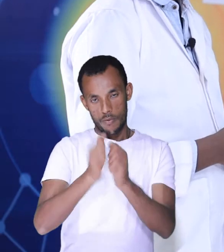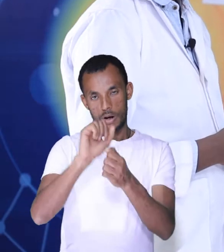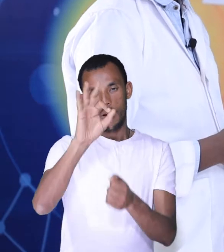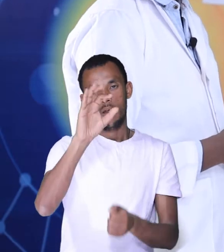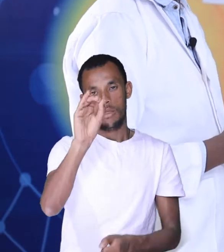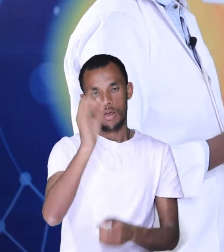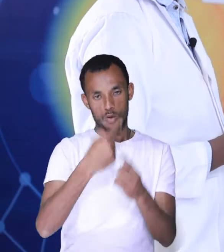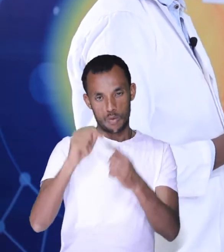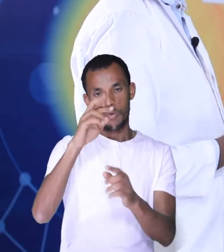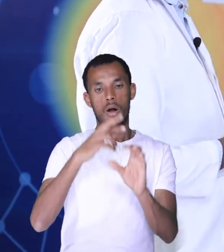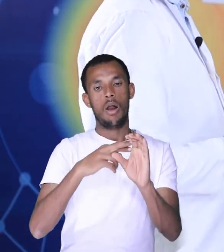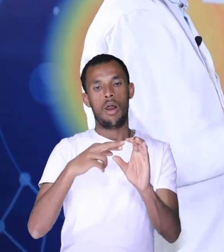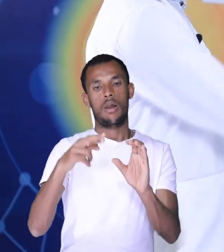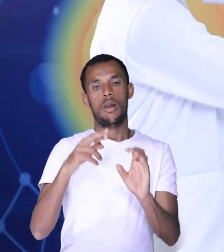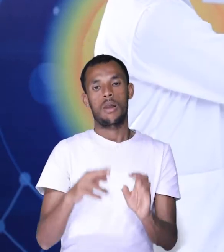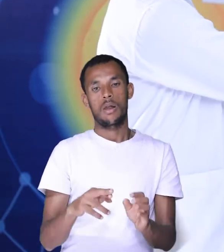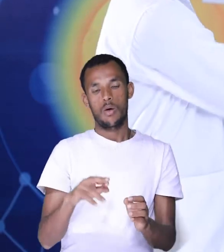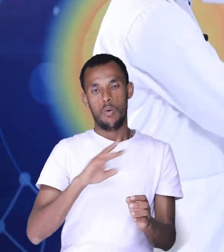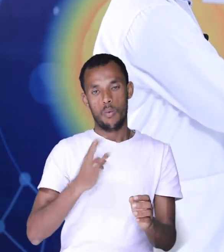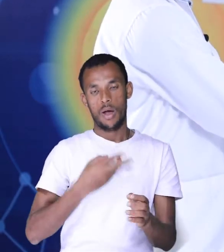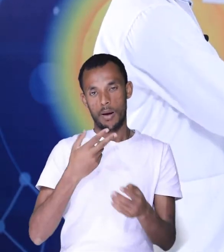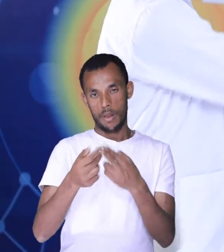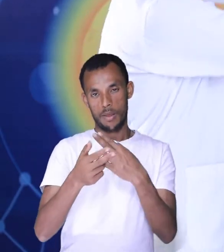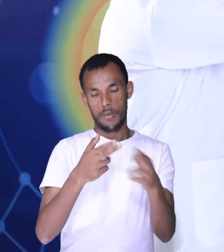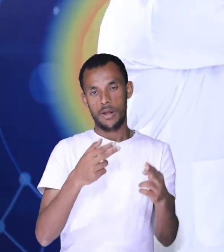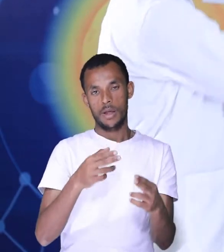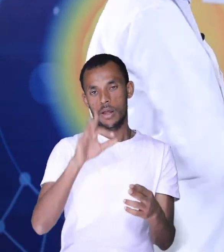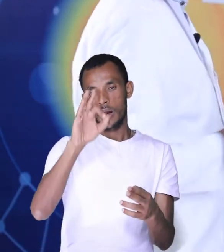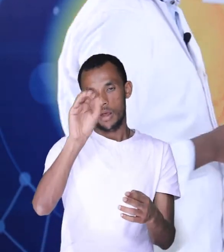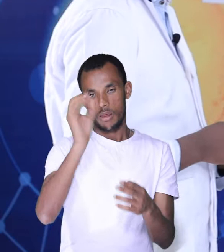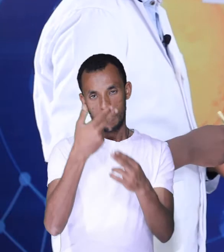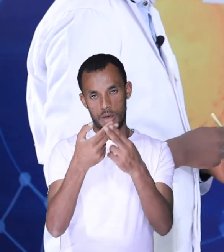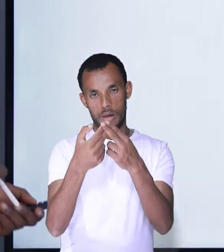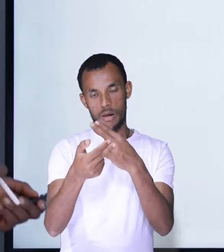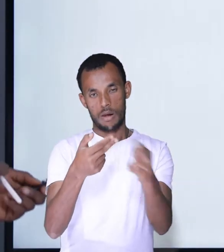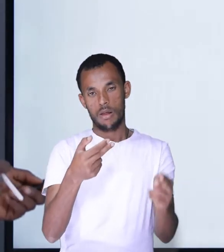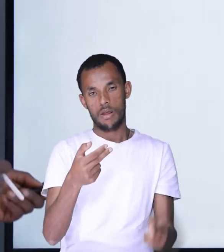into radian. So that we can multiply this 90 degree with